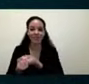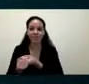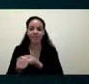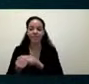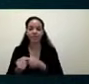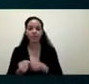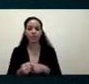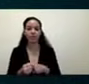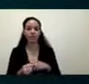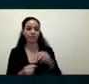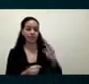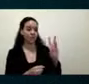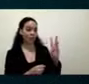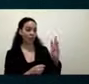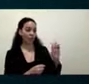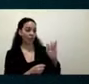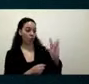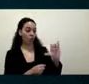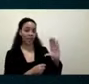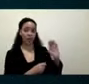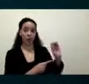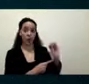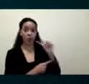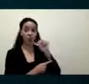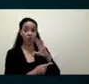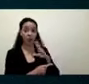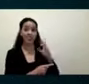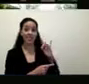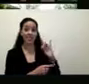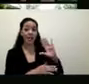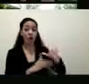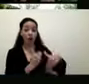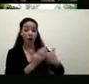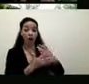this work in the course of one day. And I mention that